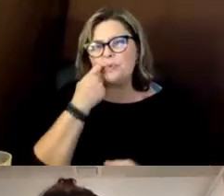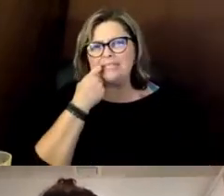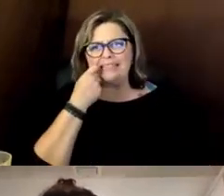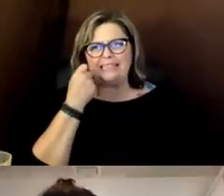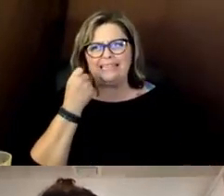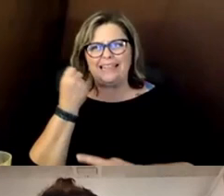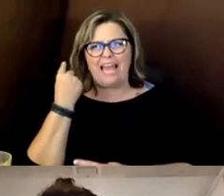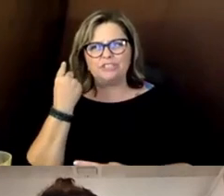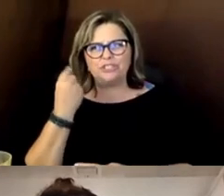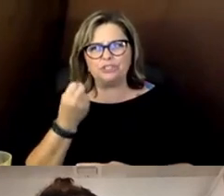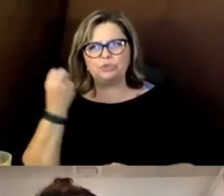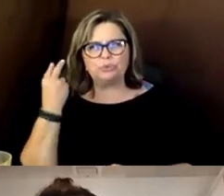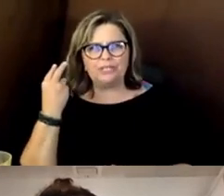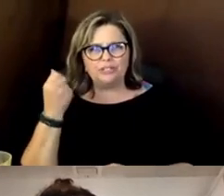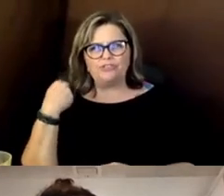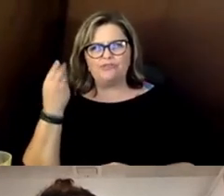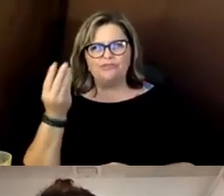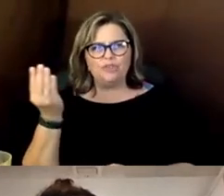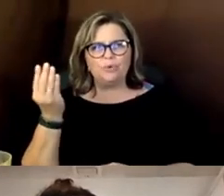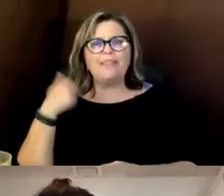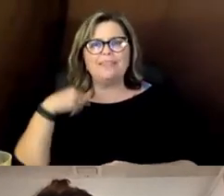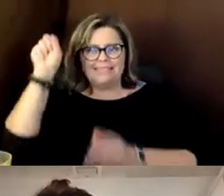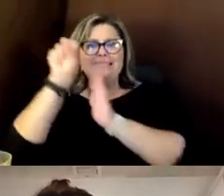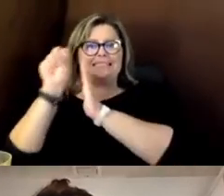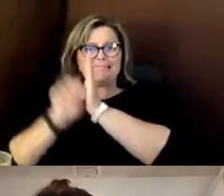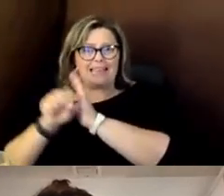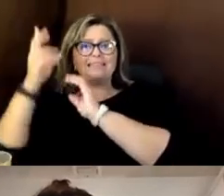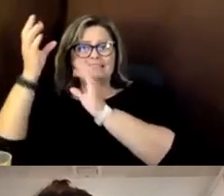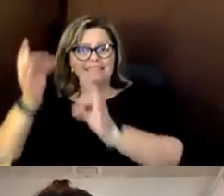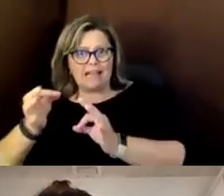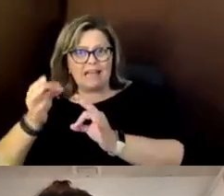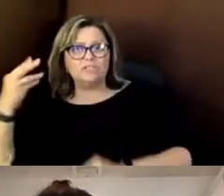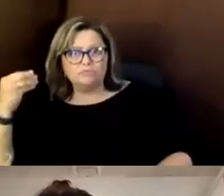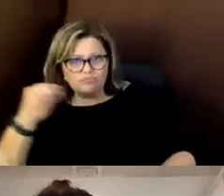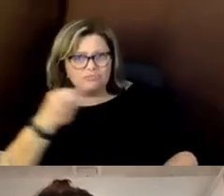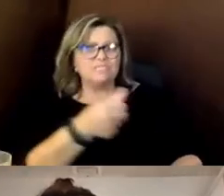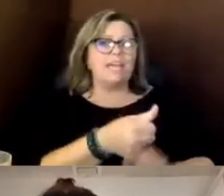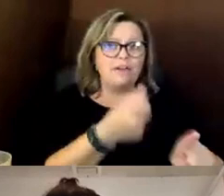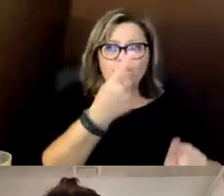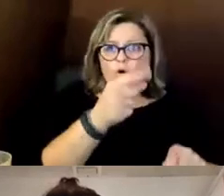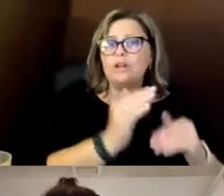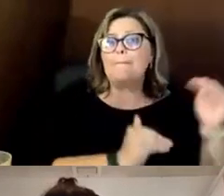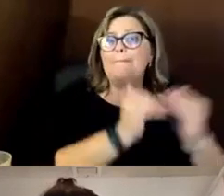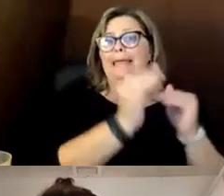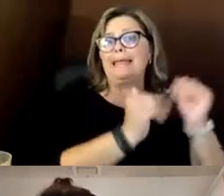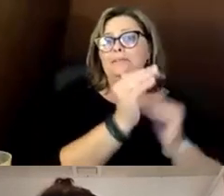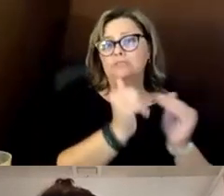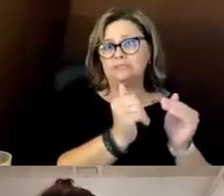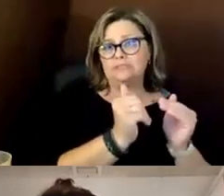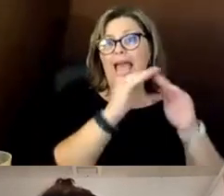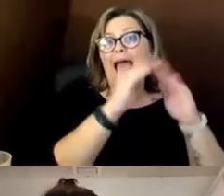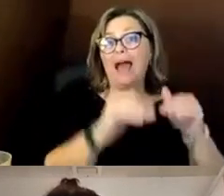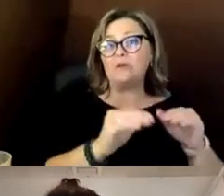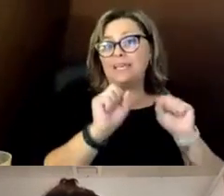kind of gotten religion about spending a substantial amount of money putting it into the pipeline for affordable housing. How it